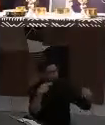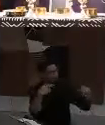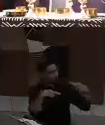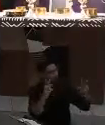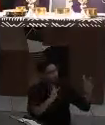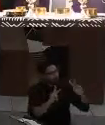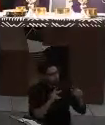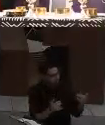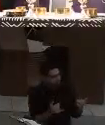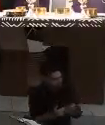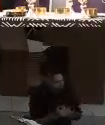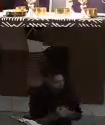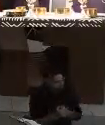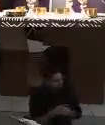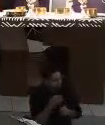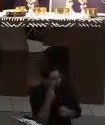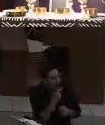Saints of God.